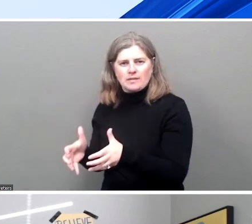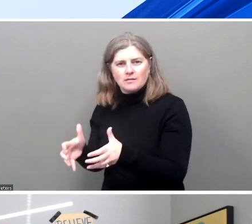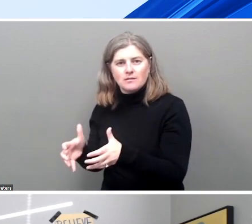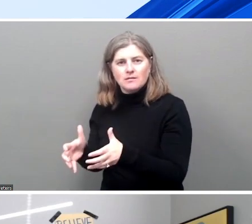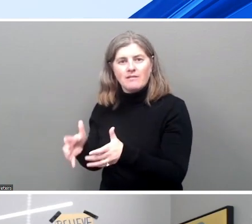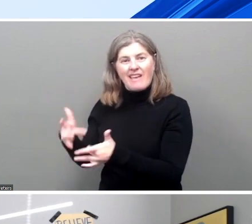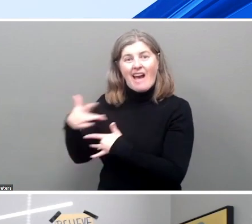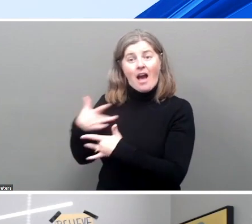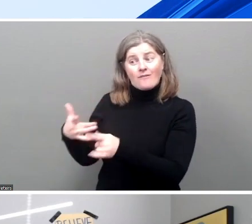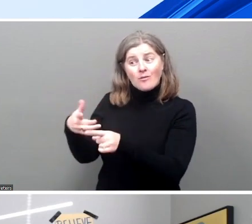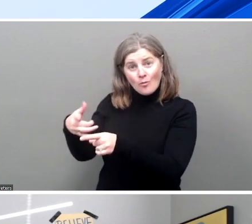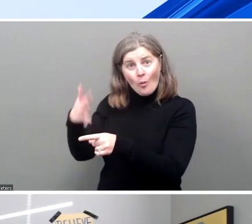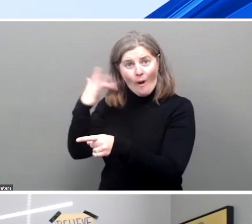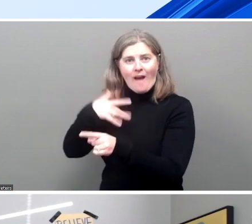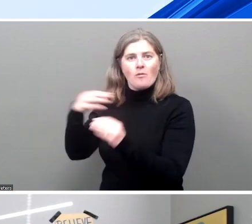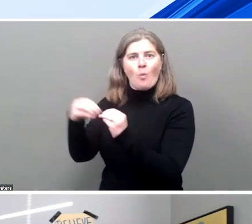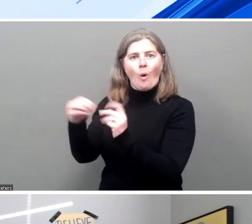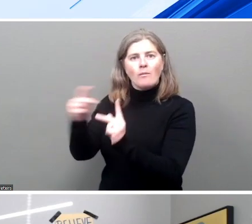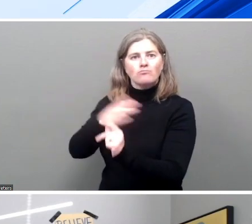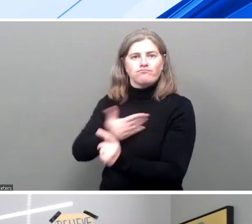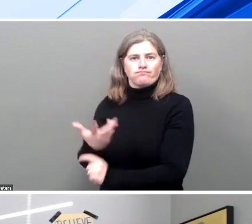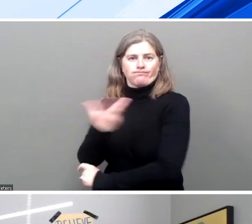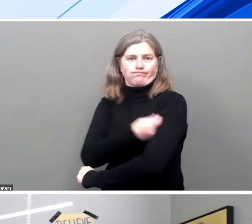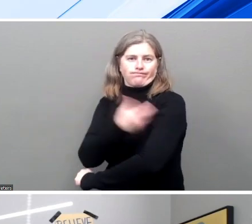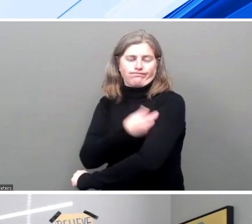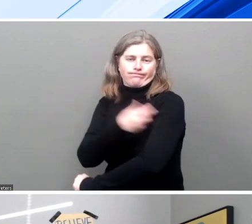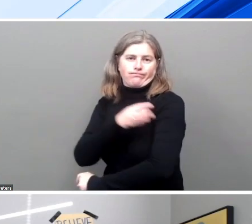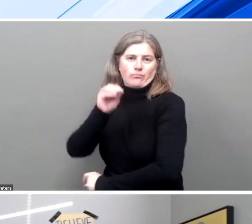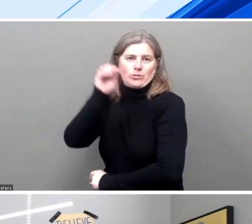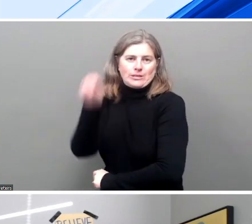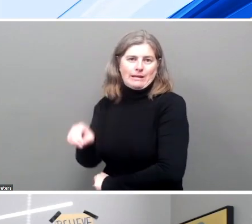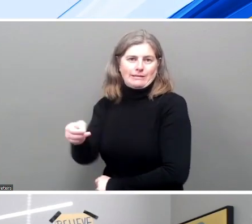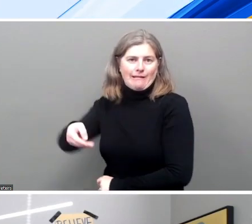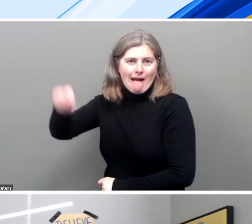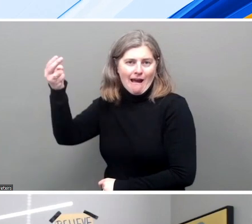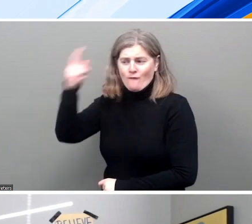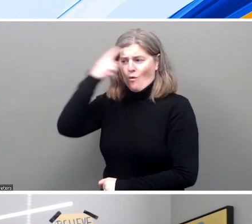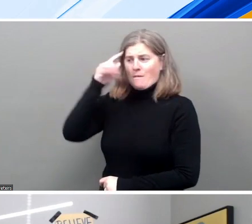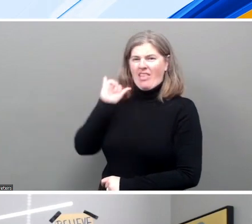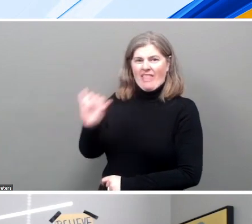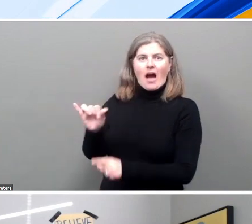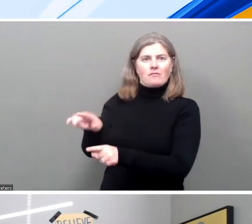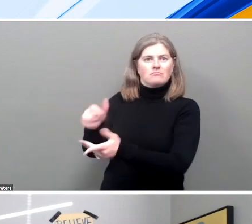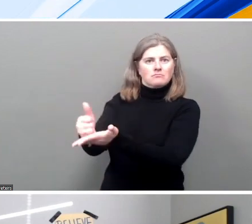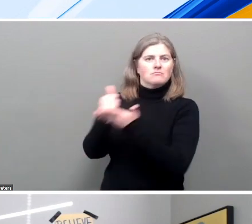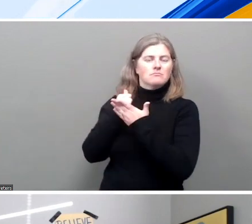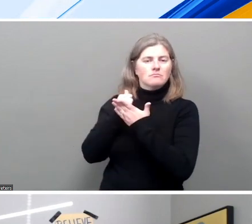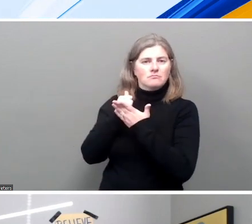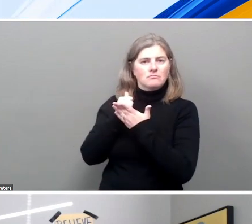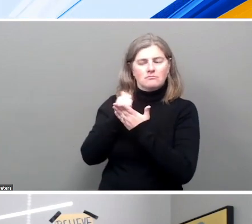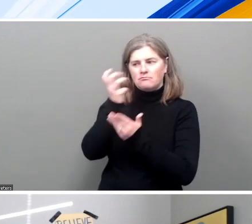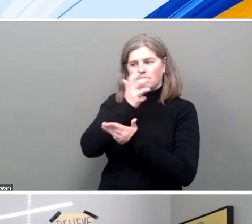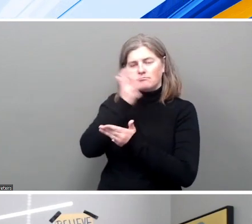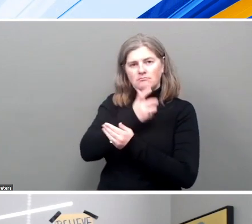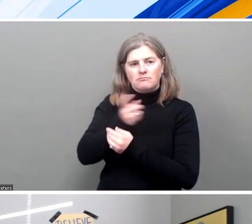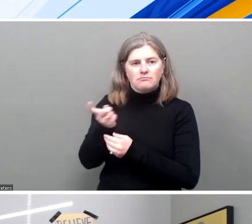high vaccination uptake. So for me, that's been a huge